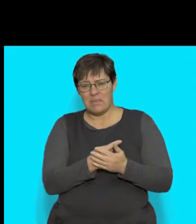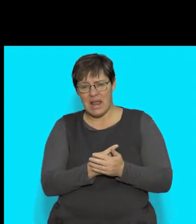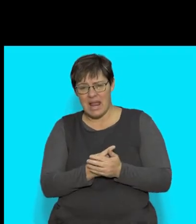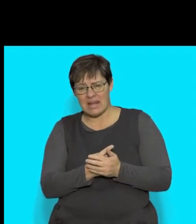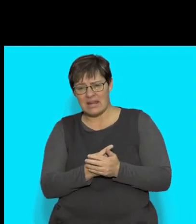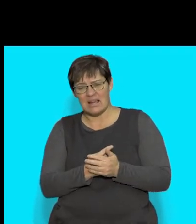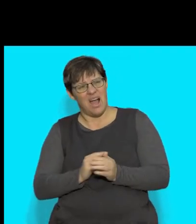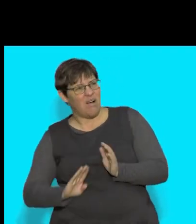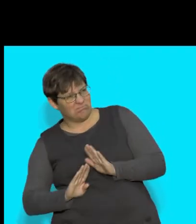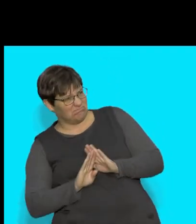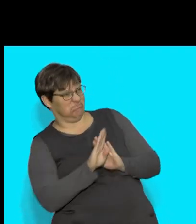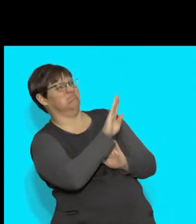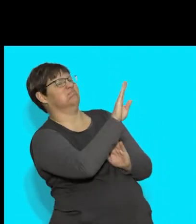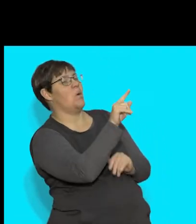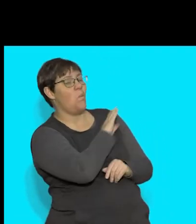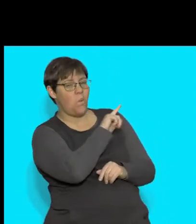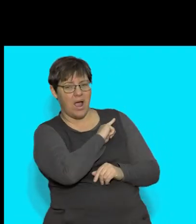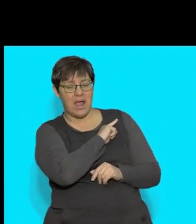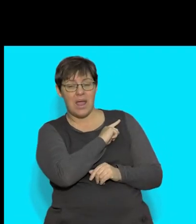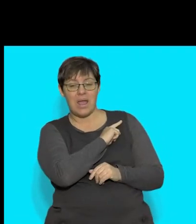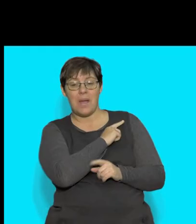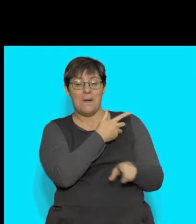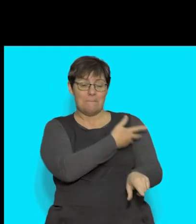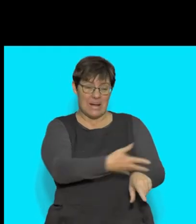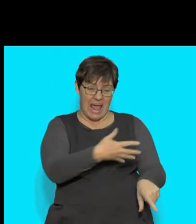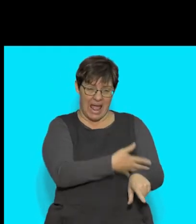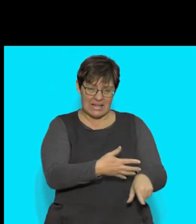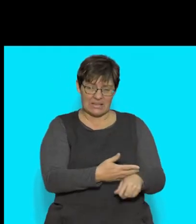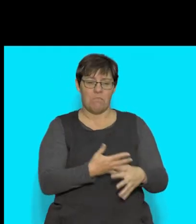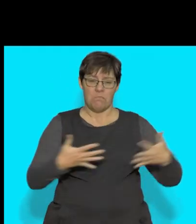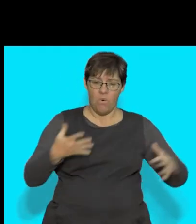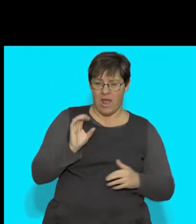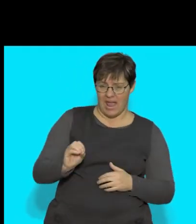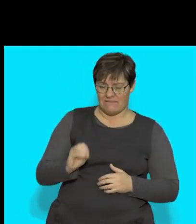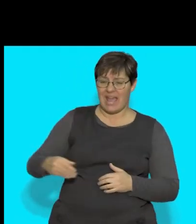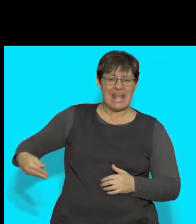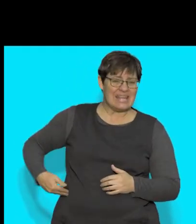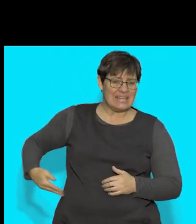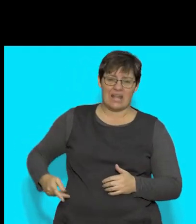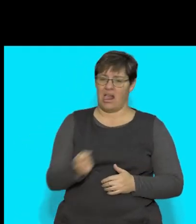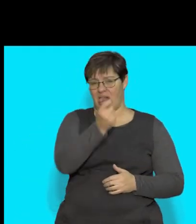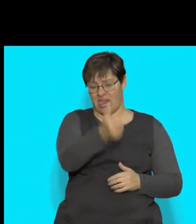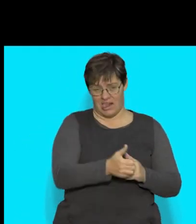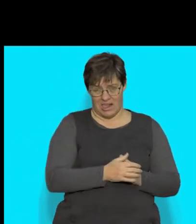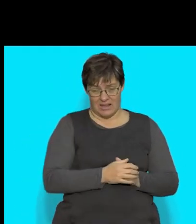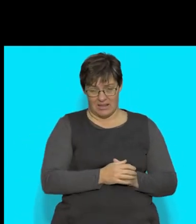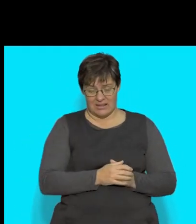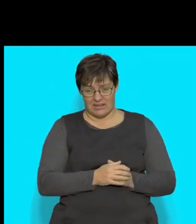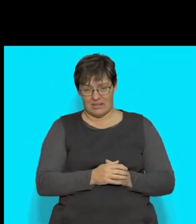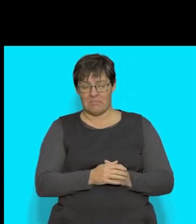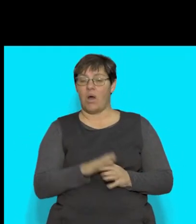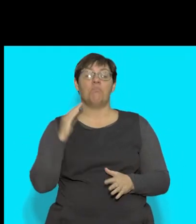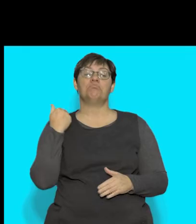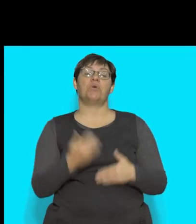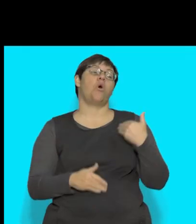blood than there is in the kidney. So they're not going to go by a process, right, of passive